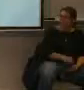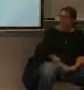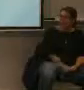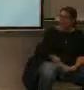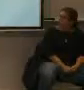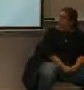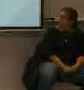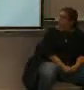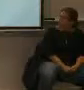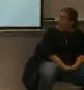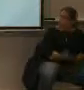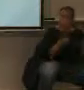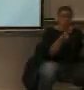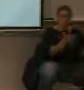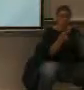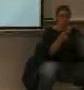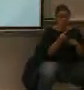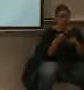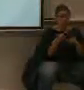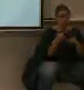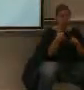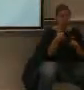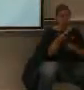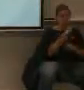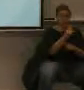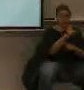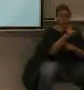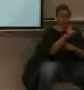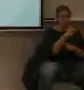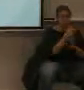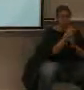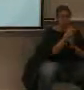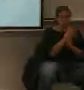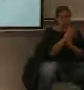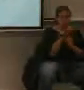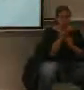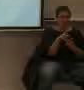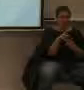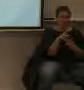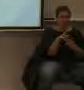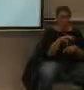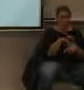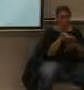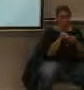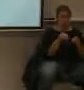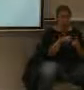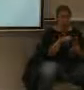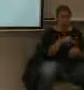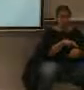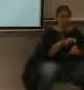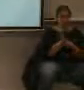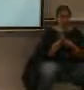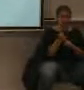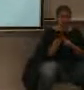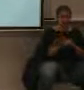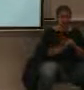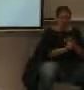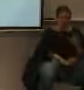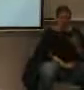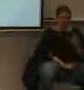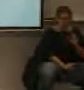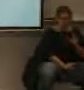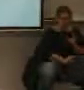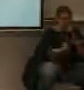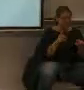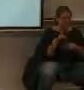What happens when you have the bacteria that you've cultured, the bacteria usually, when you put them into the natural environment, disappear.